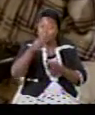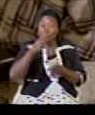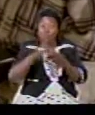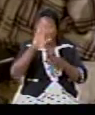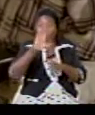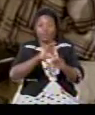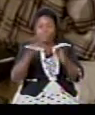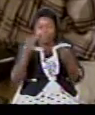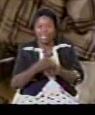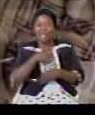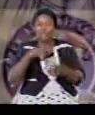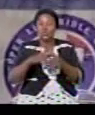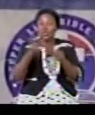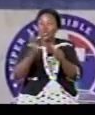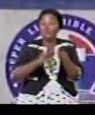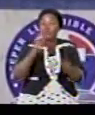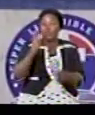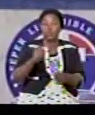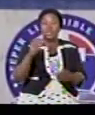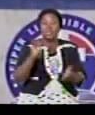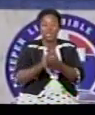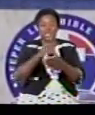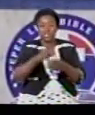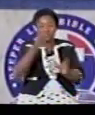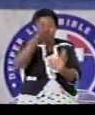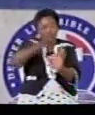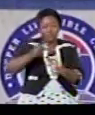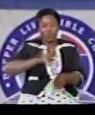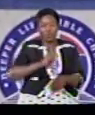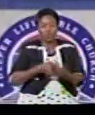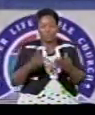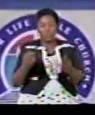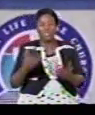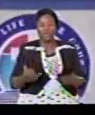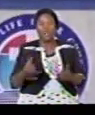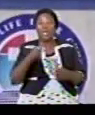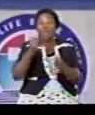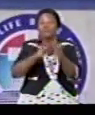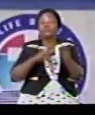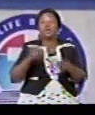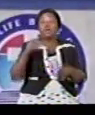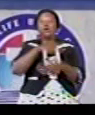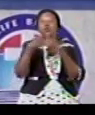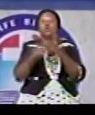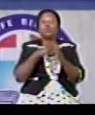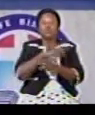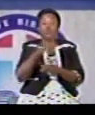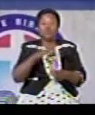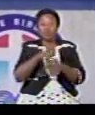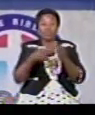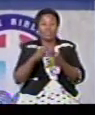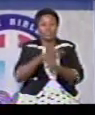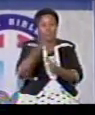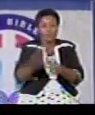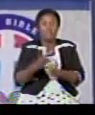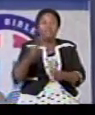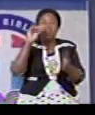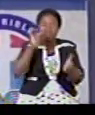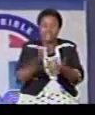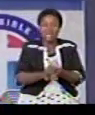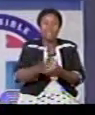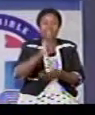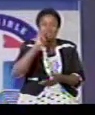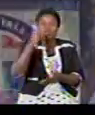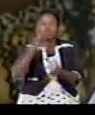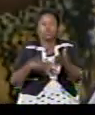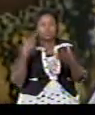and to everyone participating with us everywhere all over the globe, that is what will